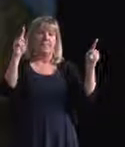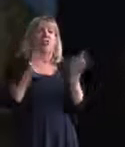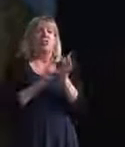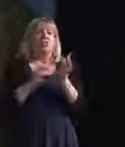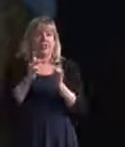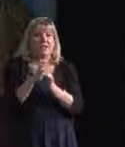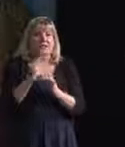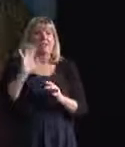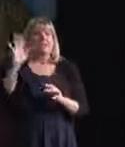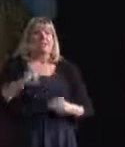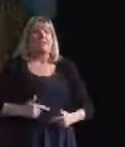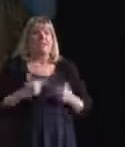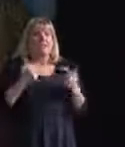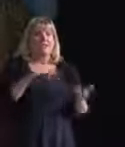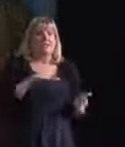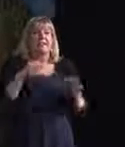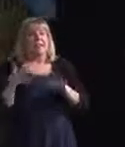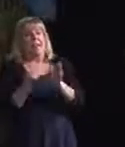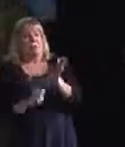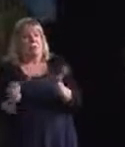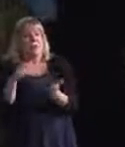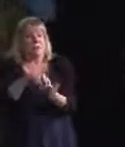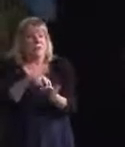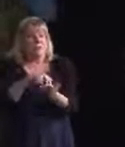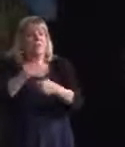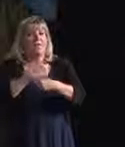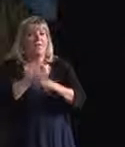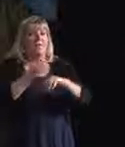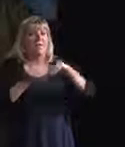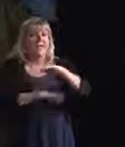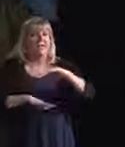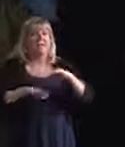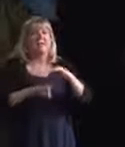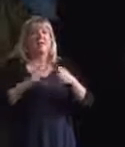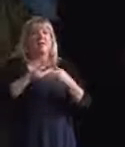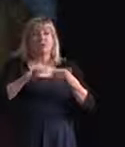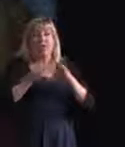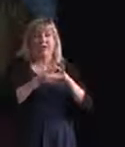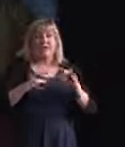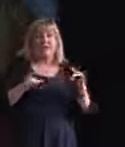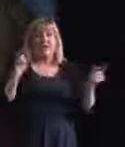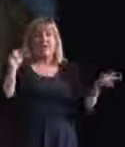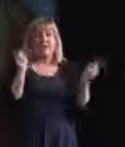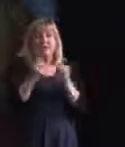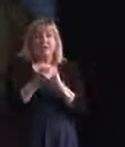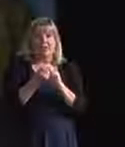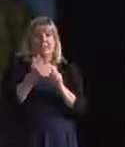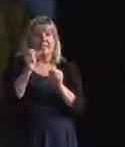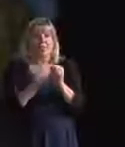Jesus' life, death, and resurrection form the basis of a story that have changed each of